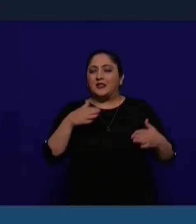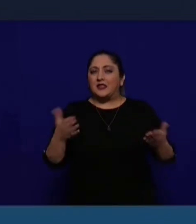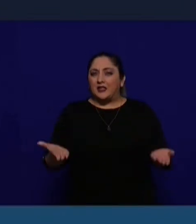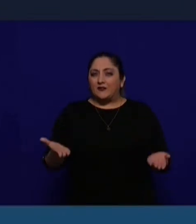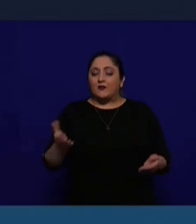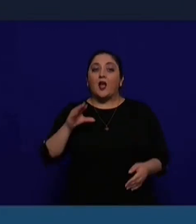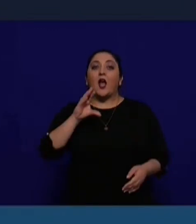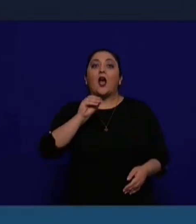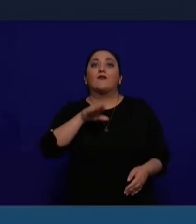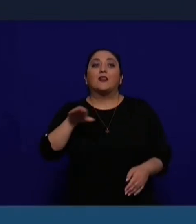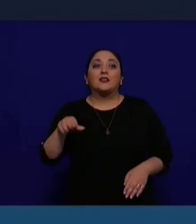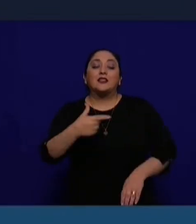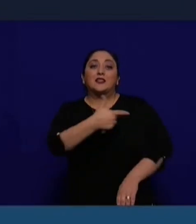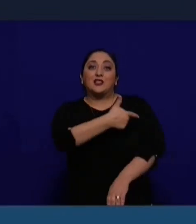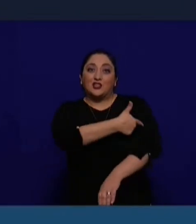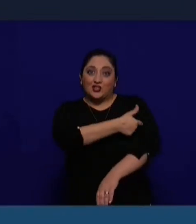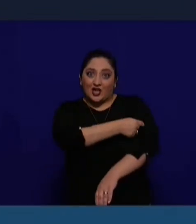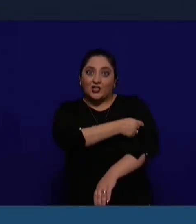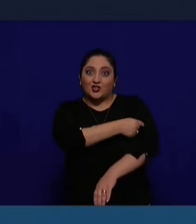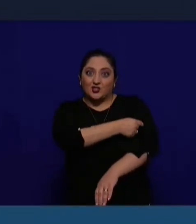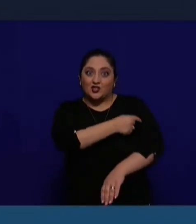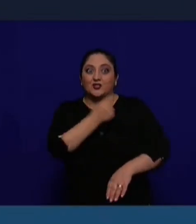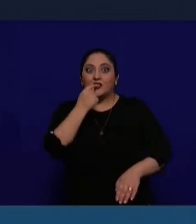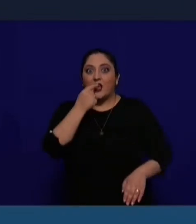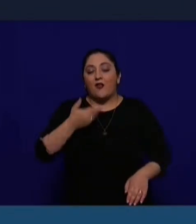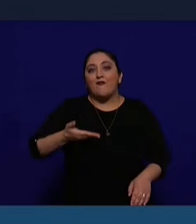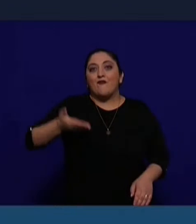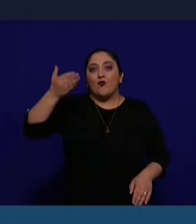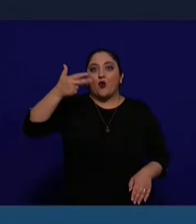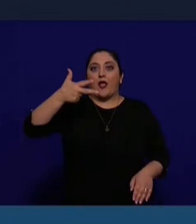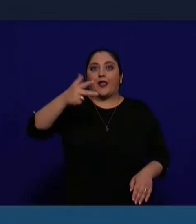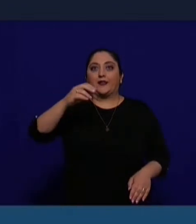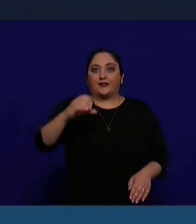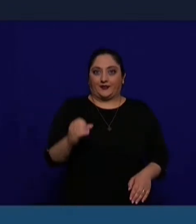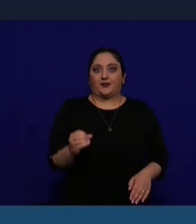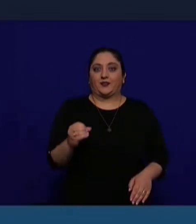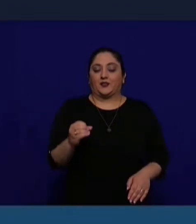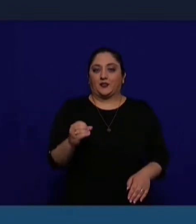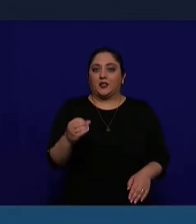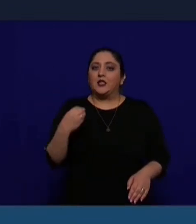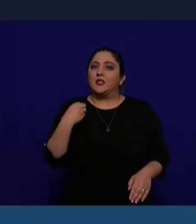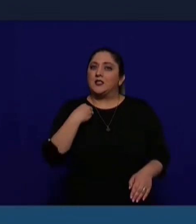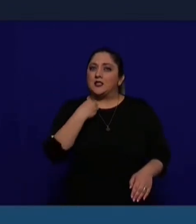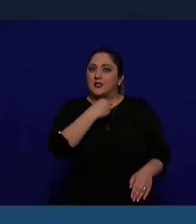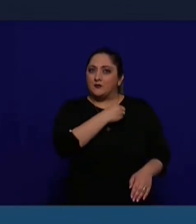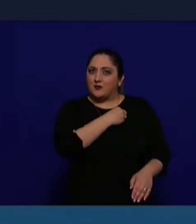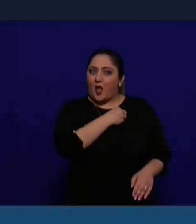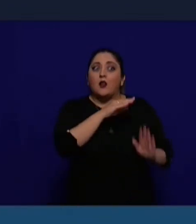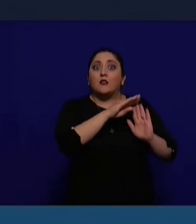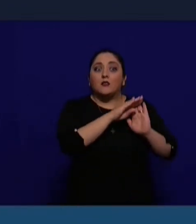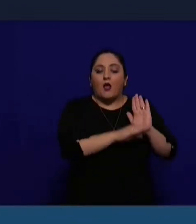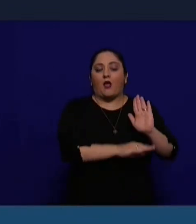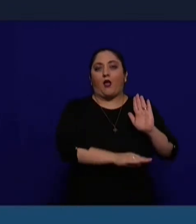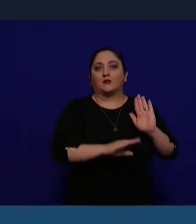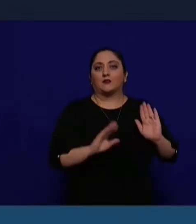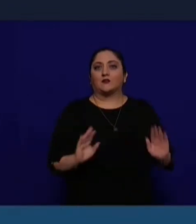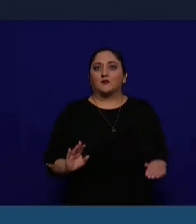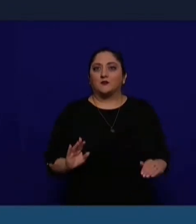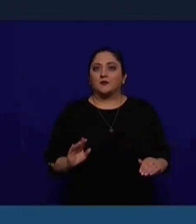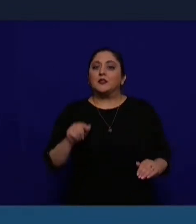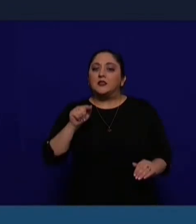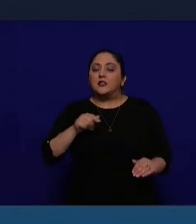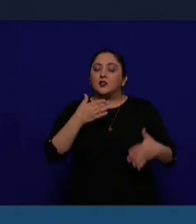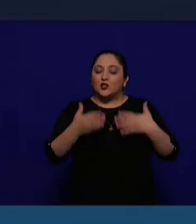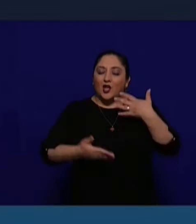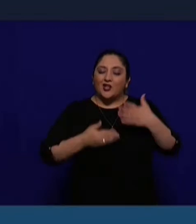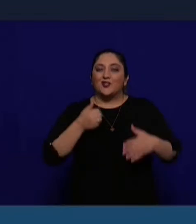issa l-persuni li huma għandhom età il fuq minn 80 sena li qed ikollhom bżonn jidħlu l-isptar ukoll qegħdin jaqsu. Ġifieri dawn huma xi ħaġa tajba